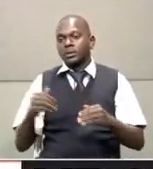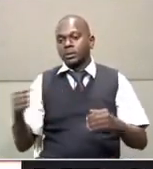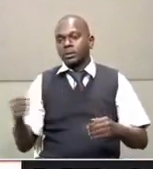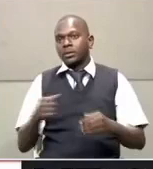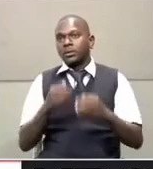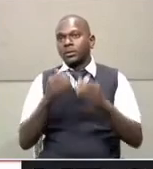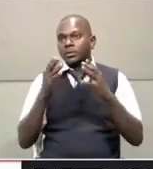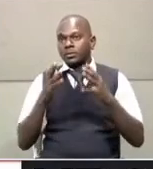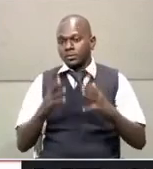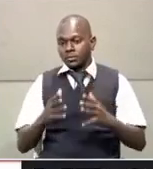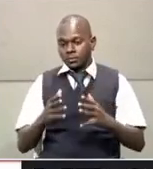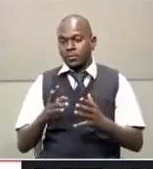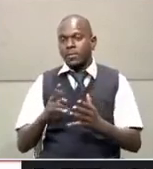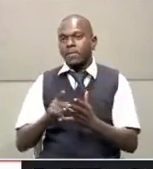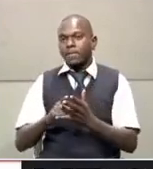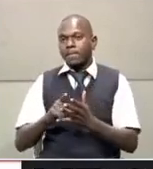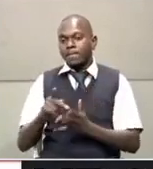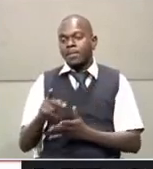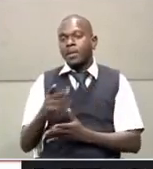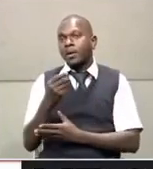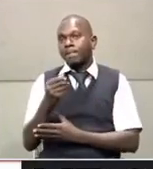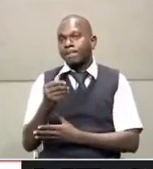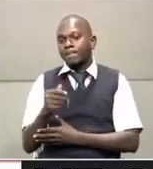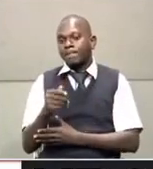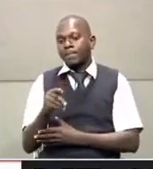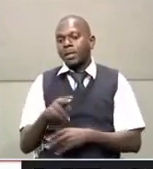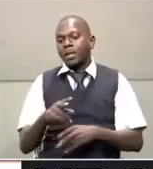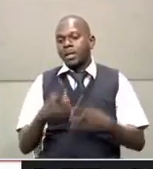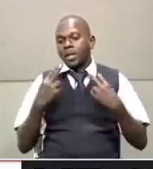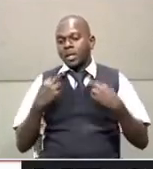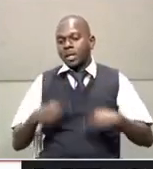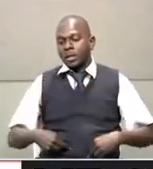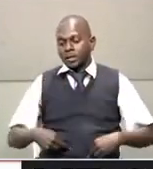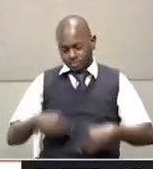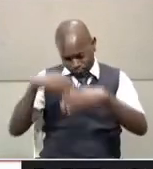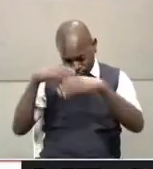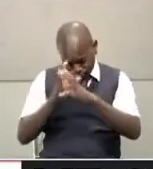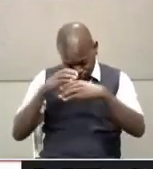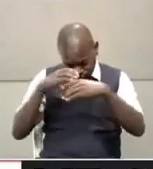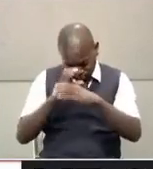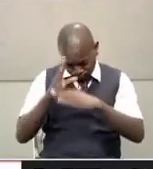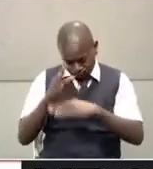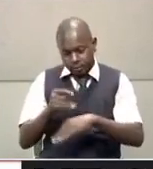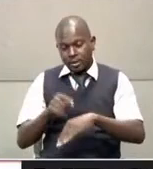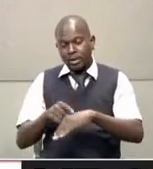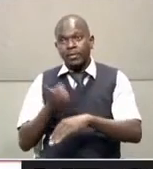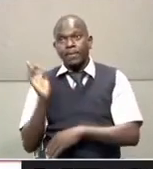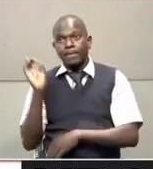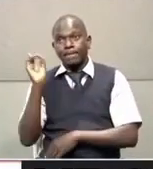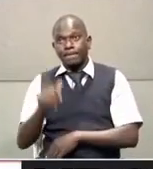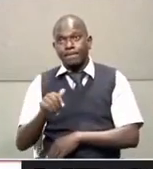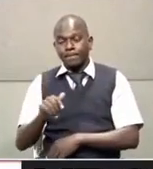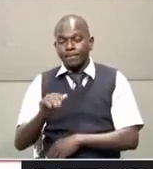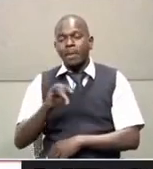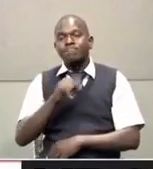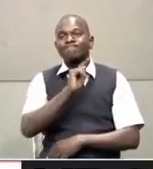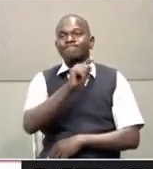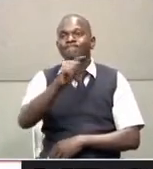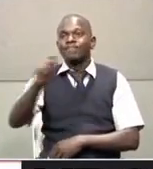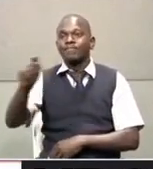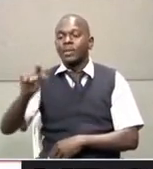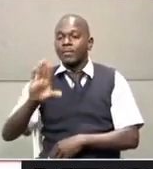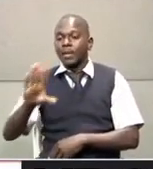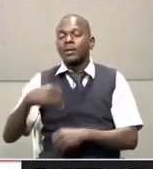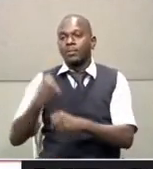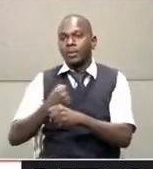employers have paid money for these health checks, when they arrive to their destinations of